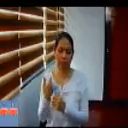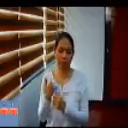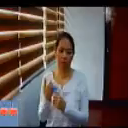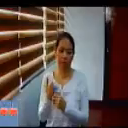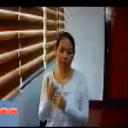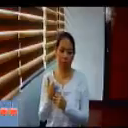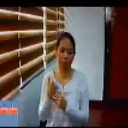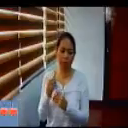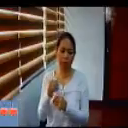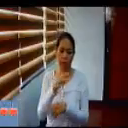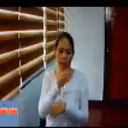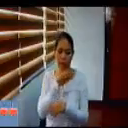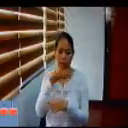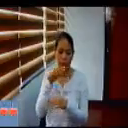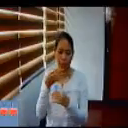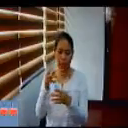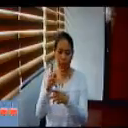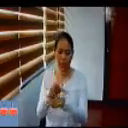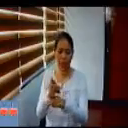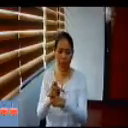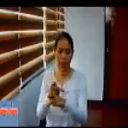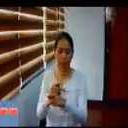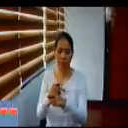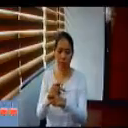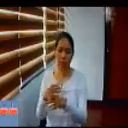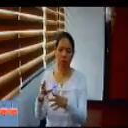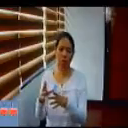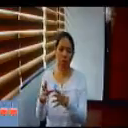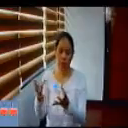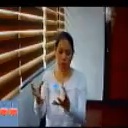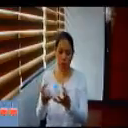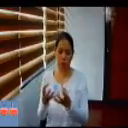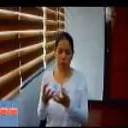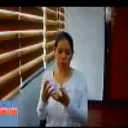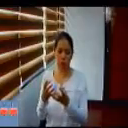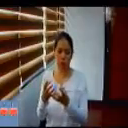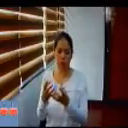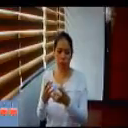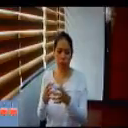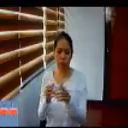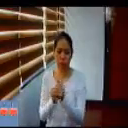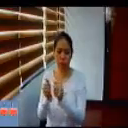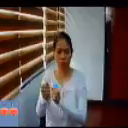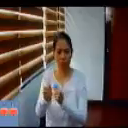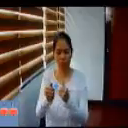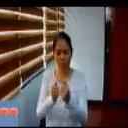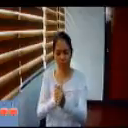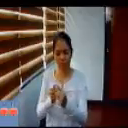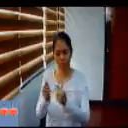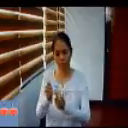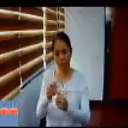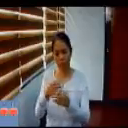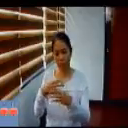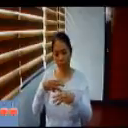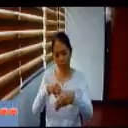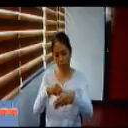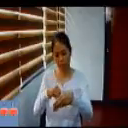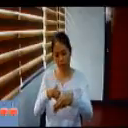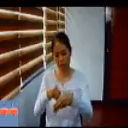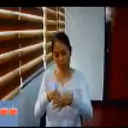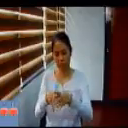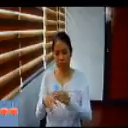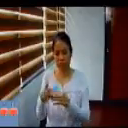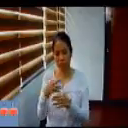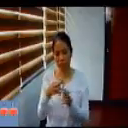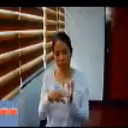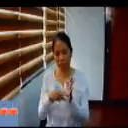agricultural products, but you want to be competitive in increasingly distorted international markets. I refer to these markets as